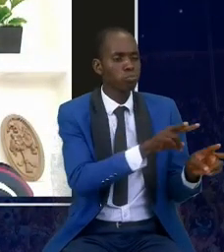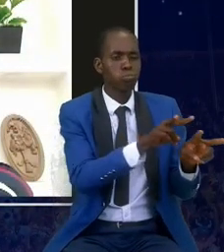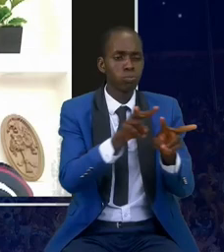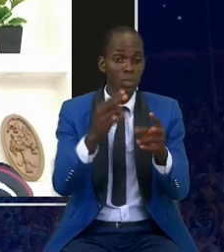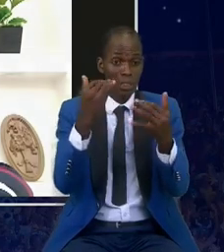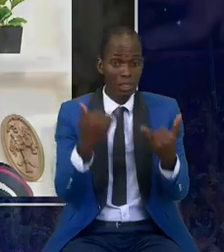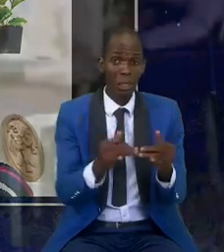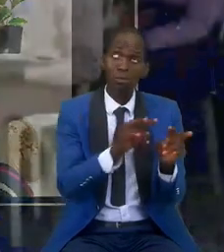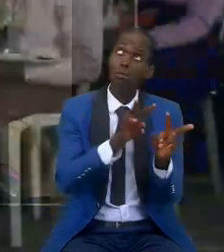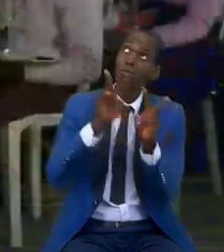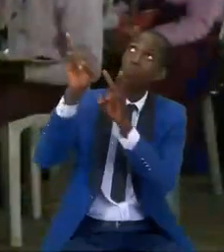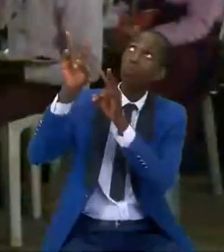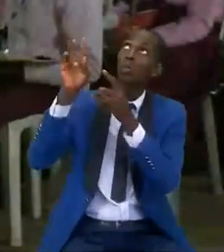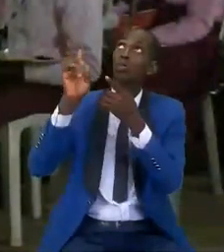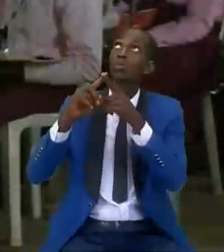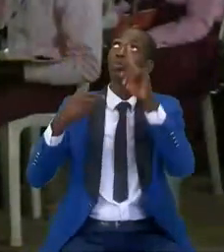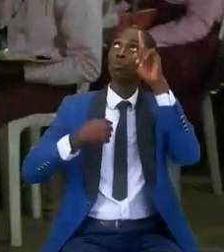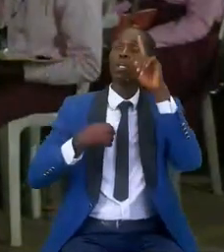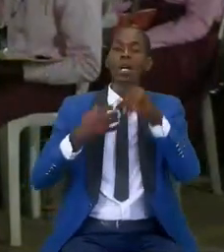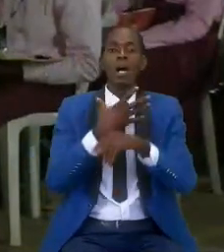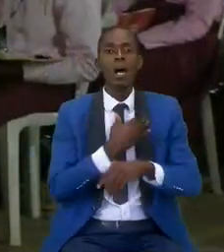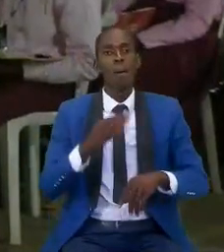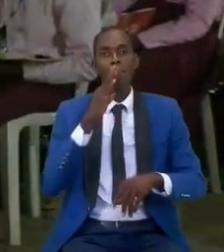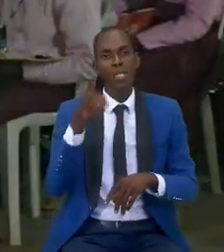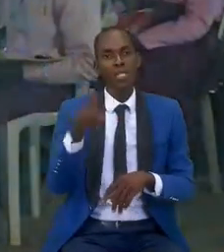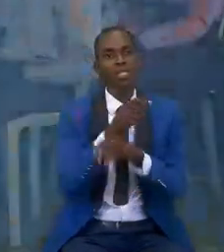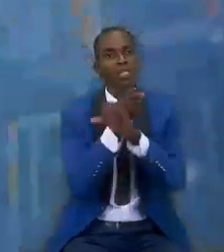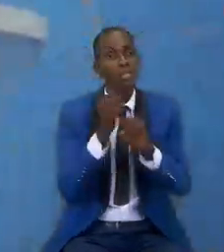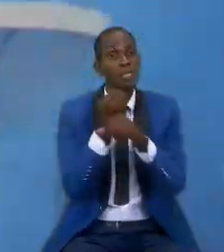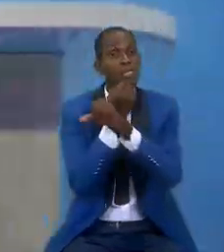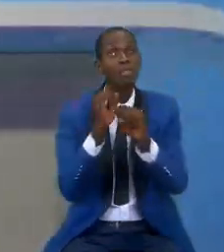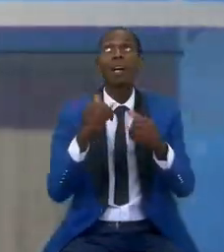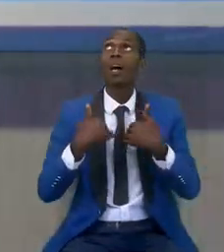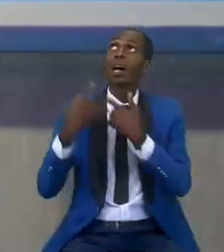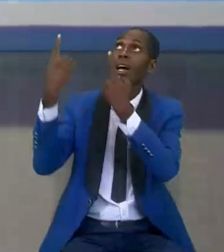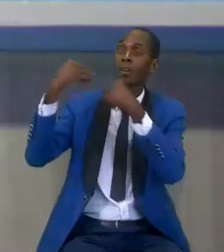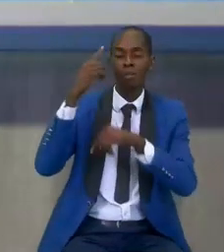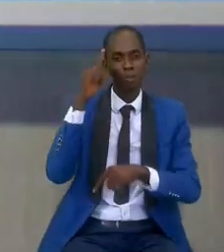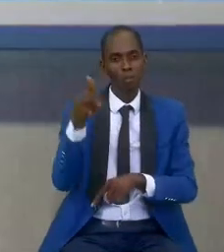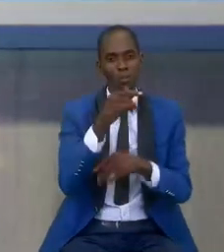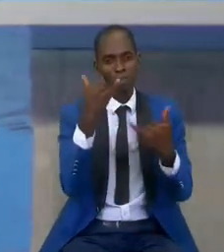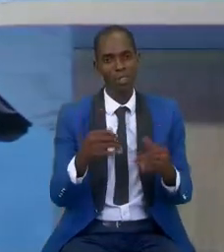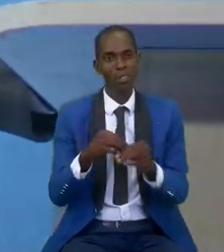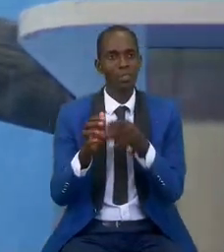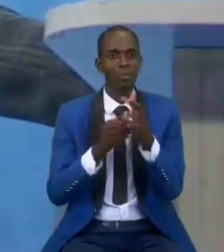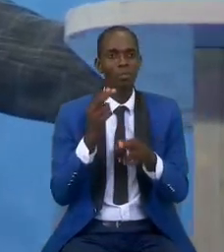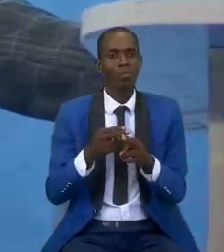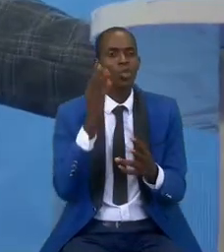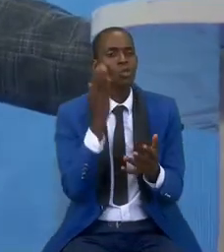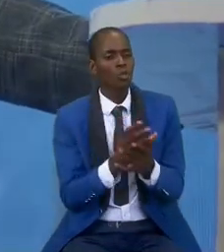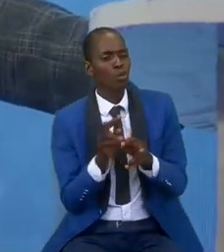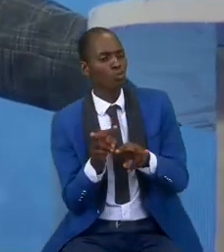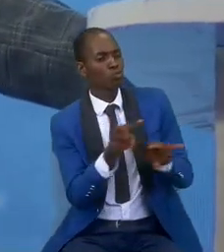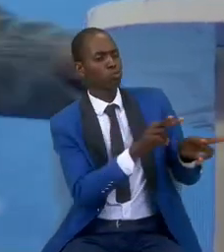salvation has come look away from all the powers that feel all the power that cannot help you and look unto me